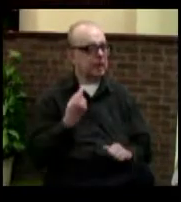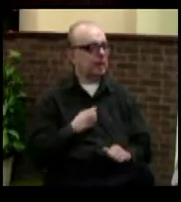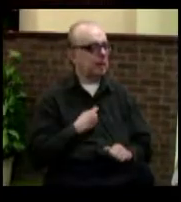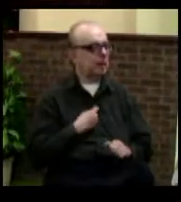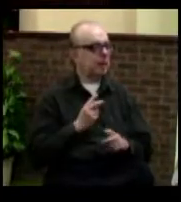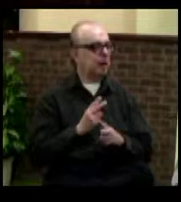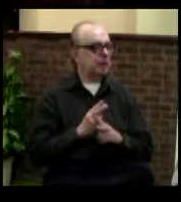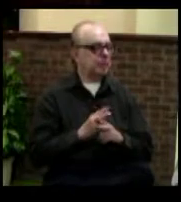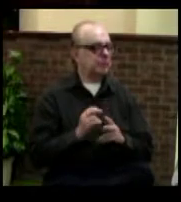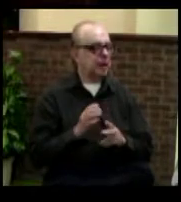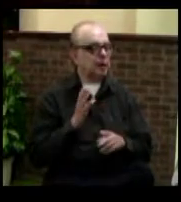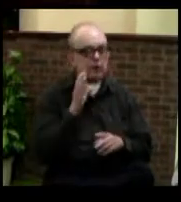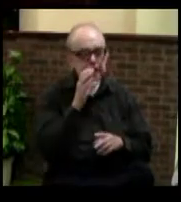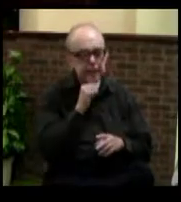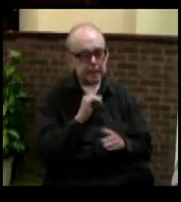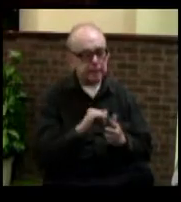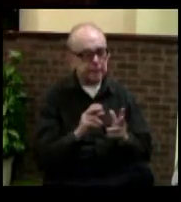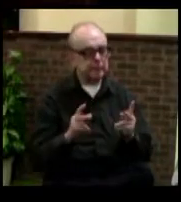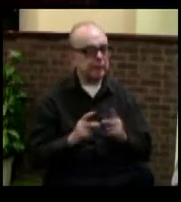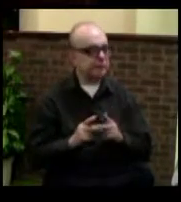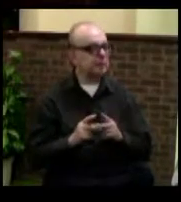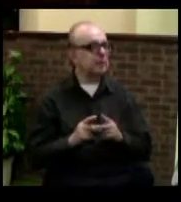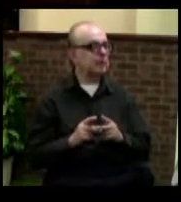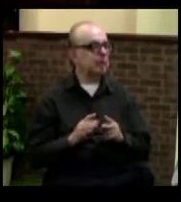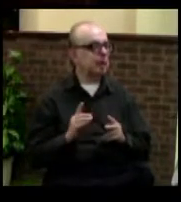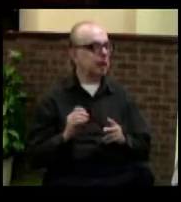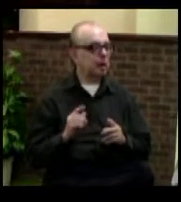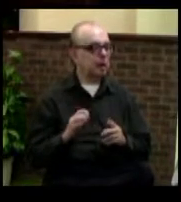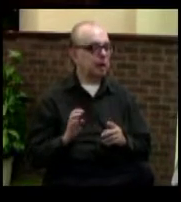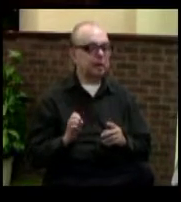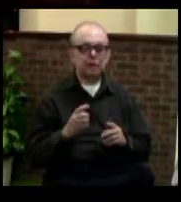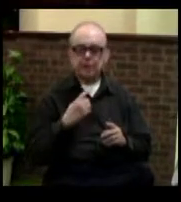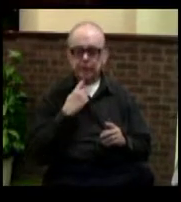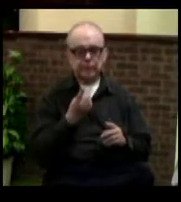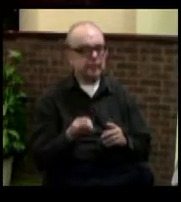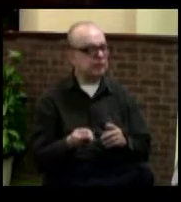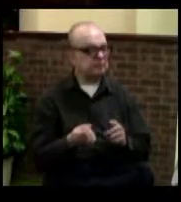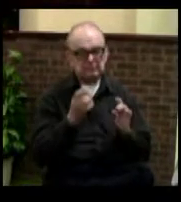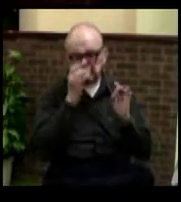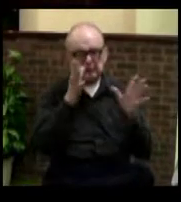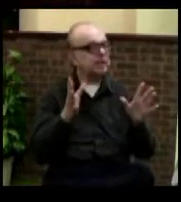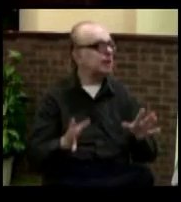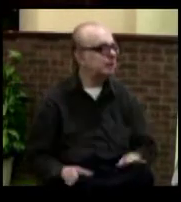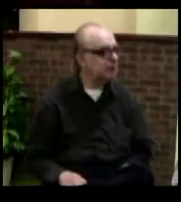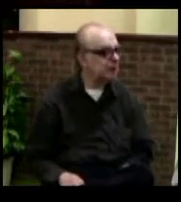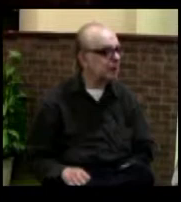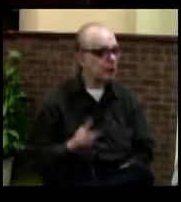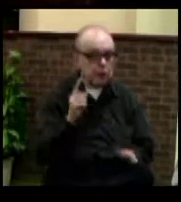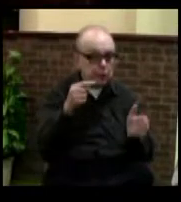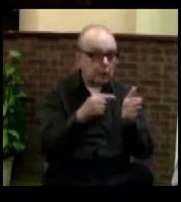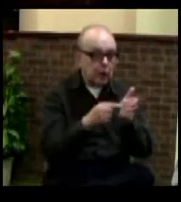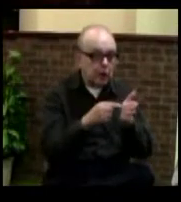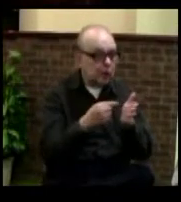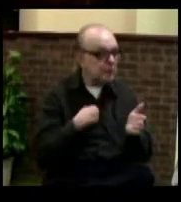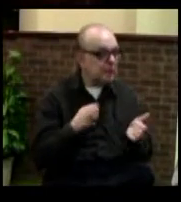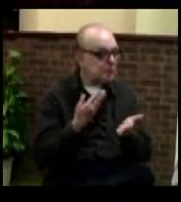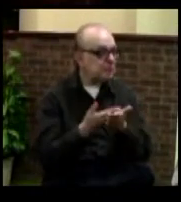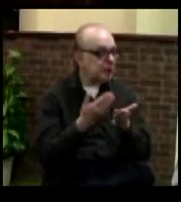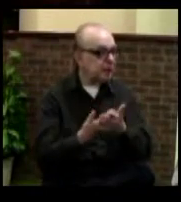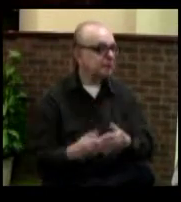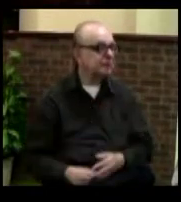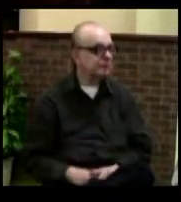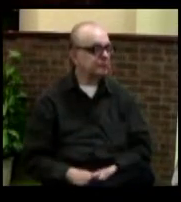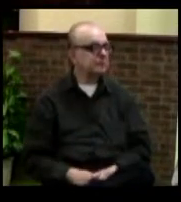How are we going to heat this place? And what do they say? We don't care. You owe me money.